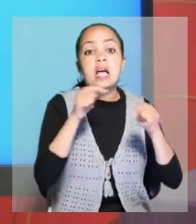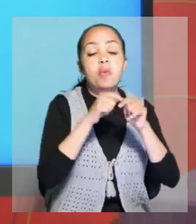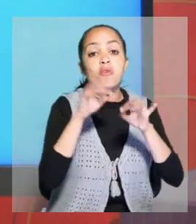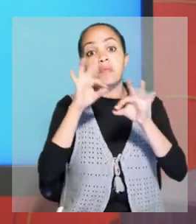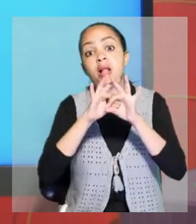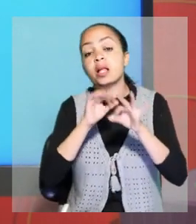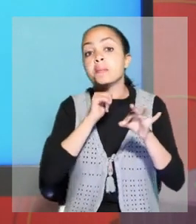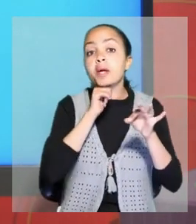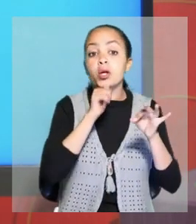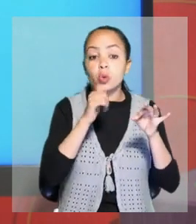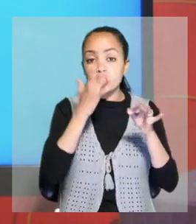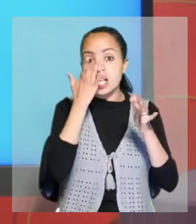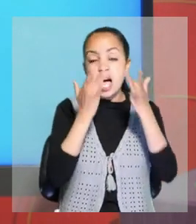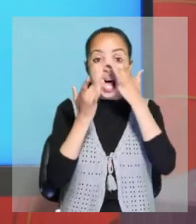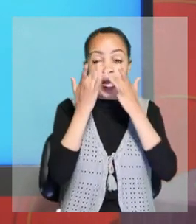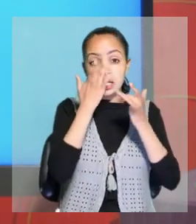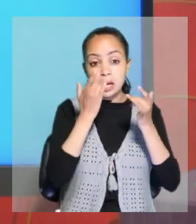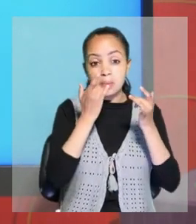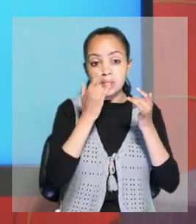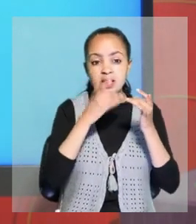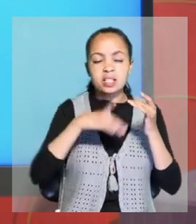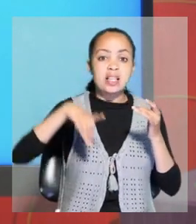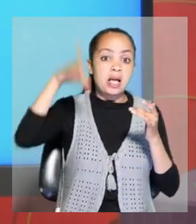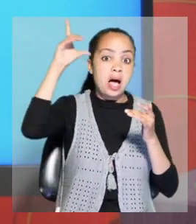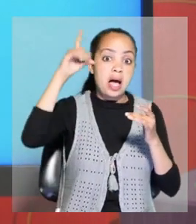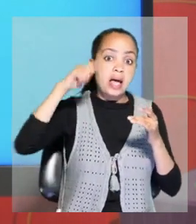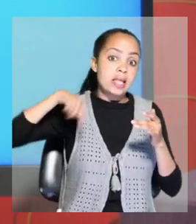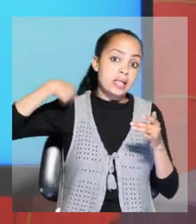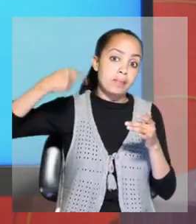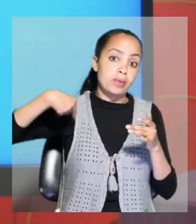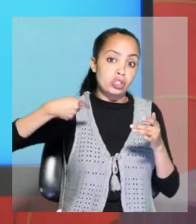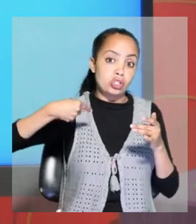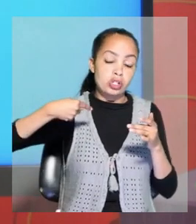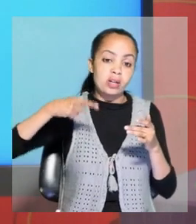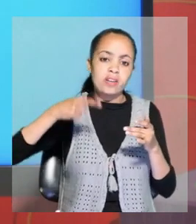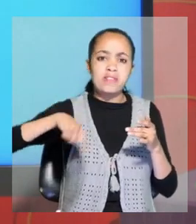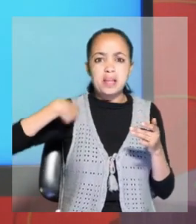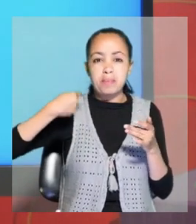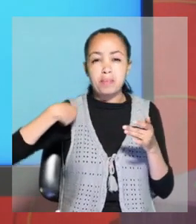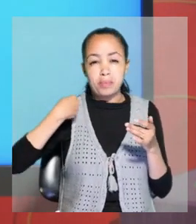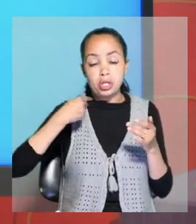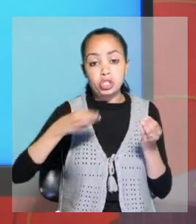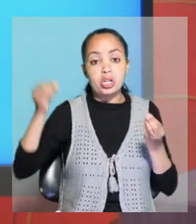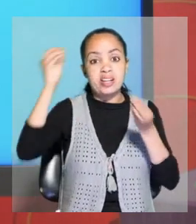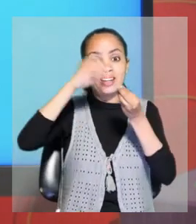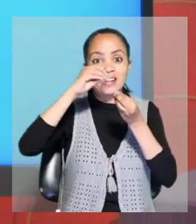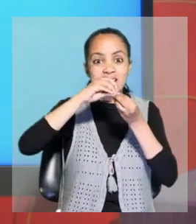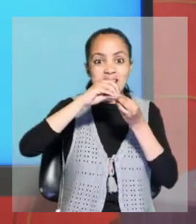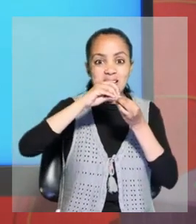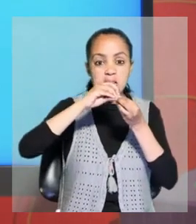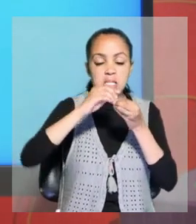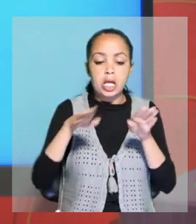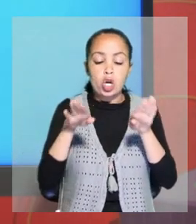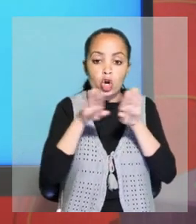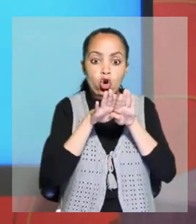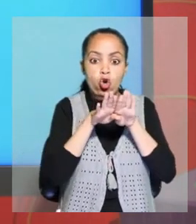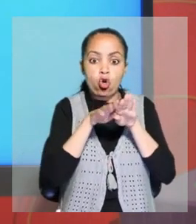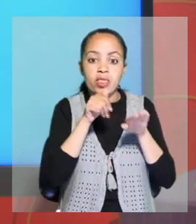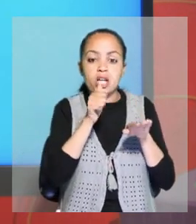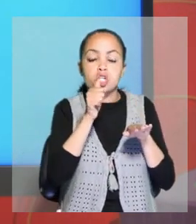plants may not be adapted at higher temperature. If temperature become increased, they close their